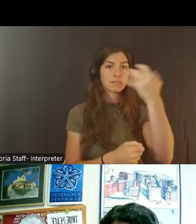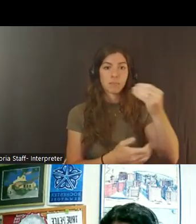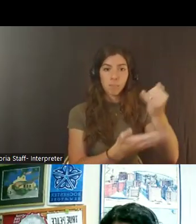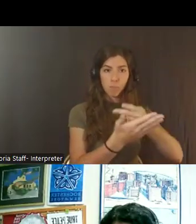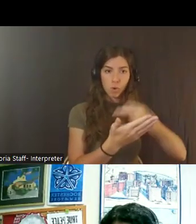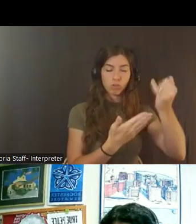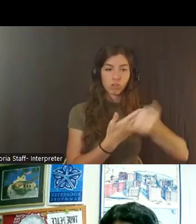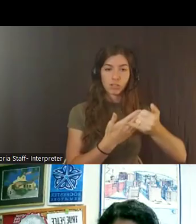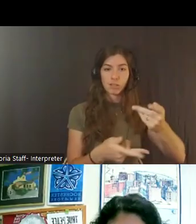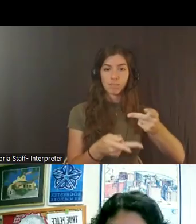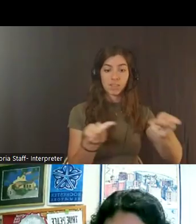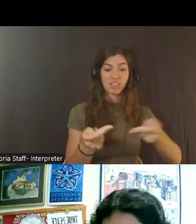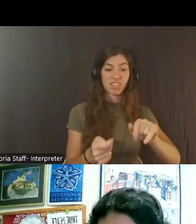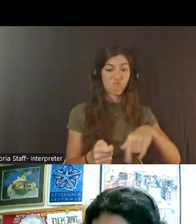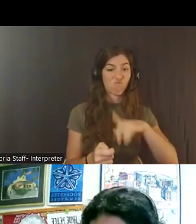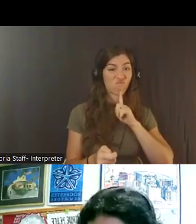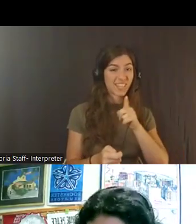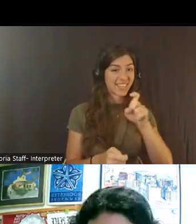in places that really needed it.